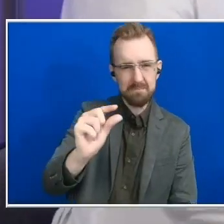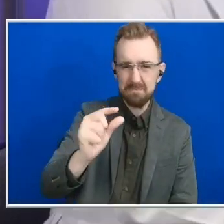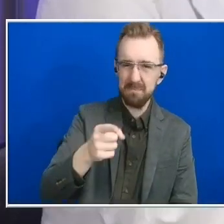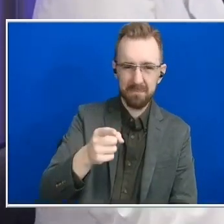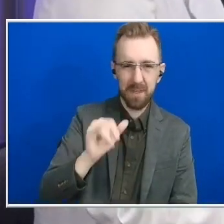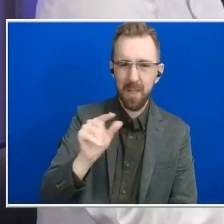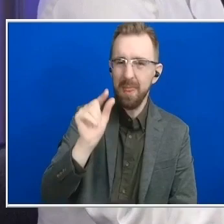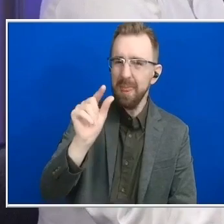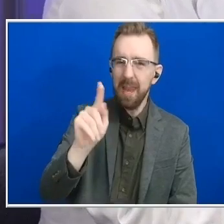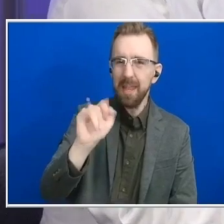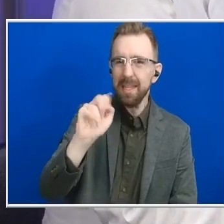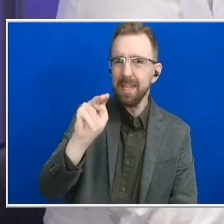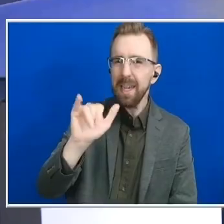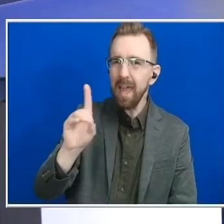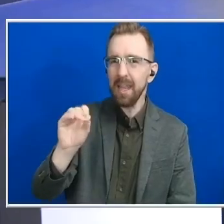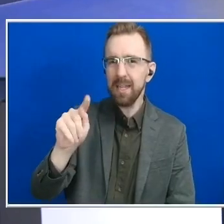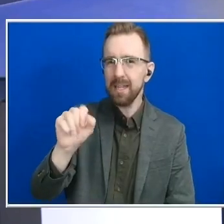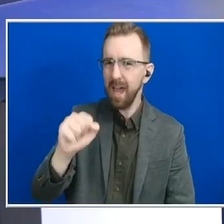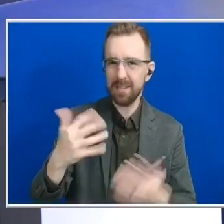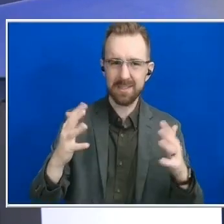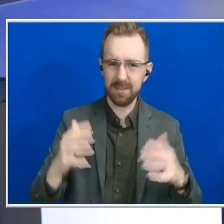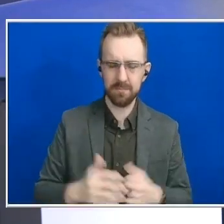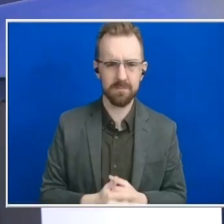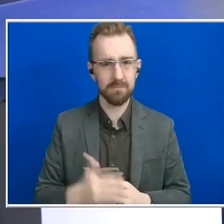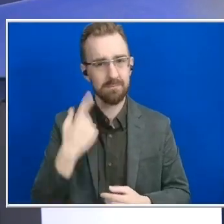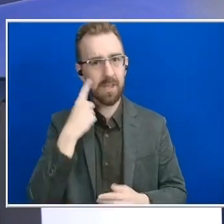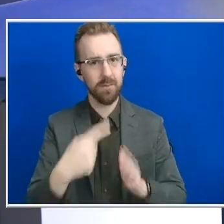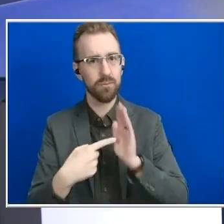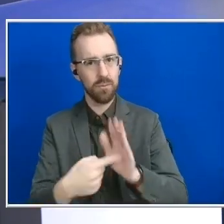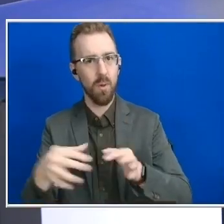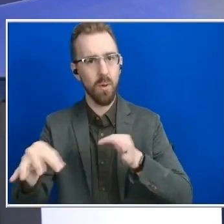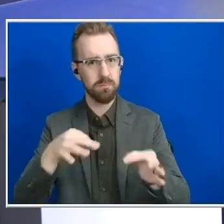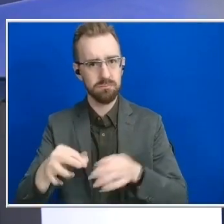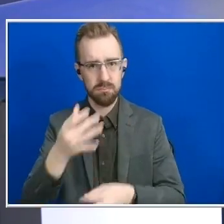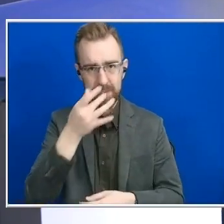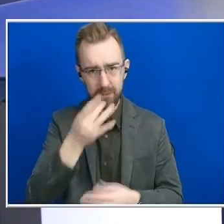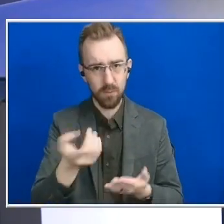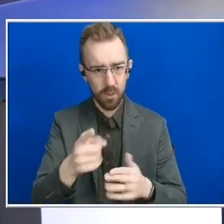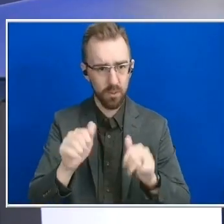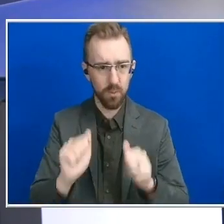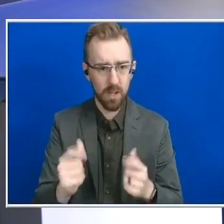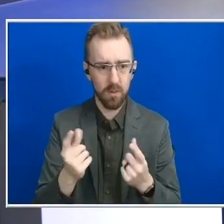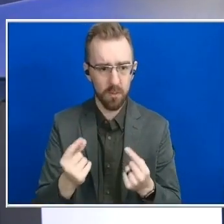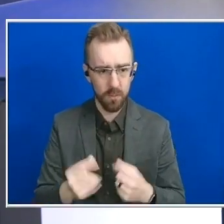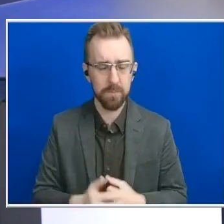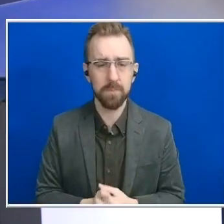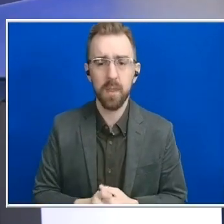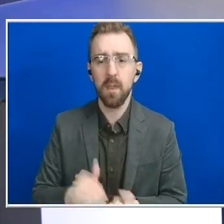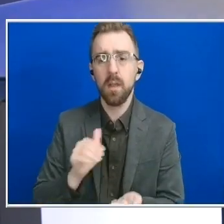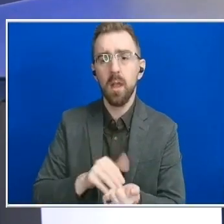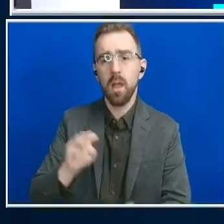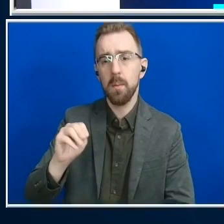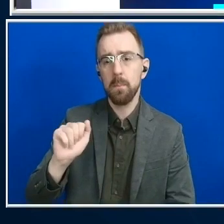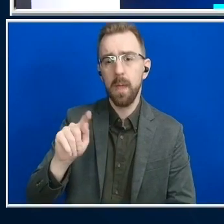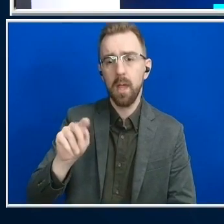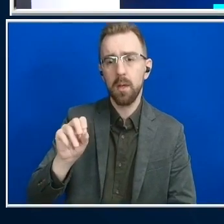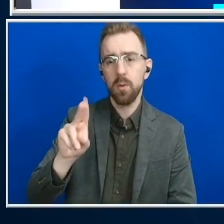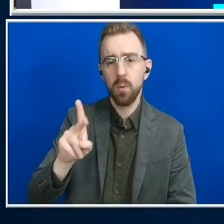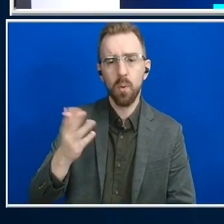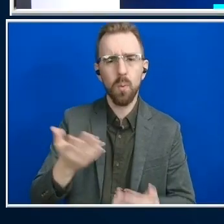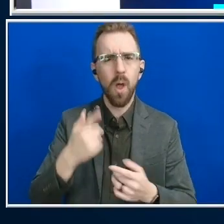dots. Wow. Thank you for the show and tell. Very, very interesting what you're able to do. Dr. Matuk, what are your thoughts on the potential of the